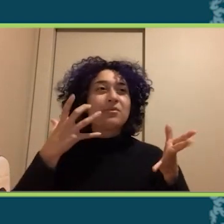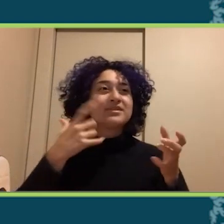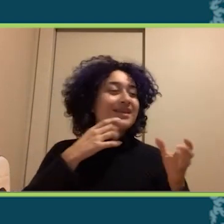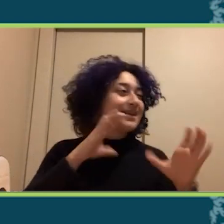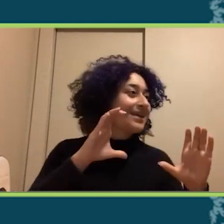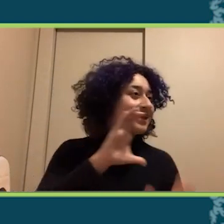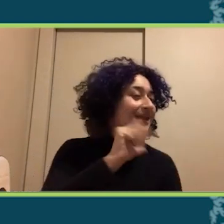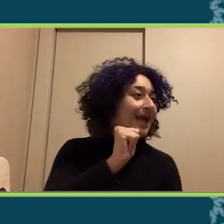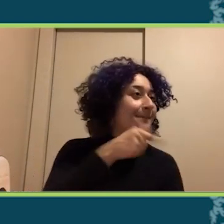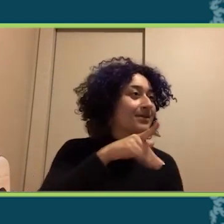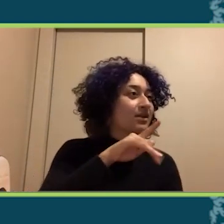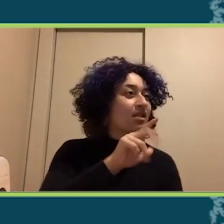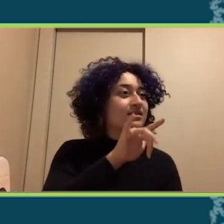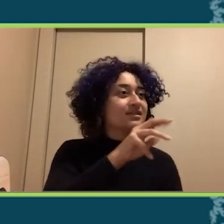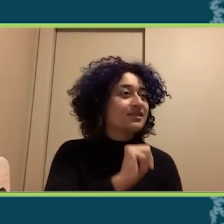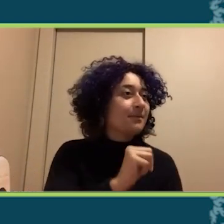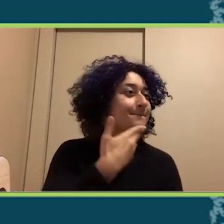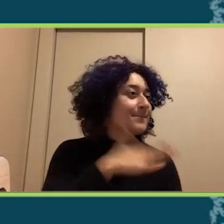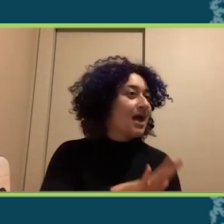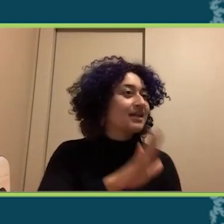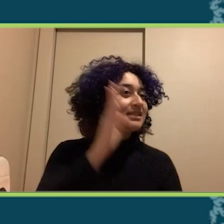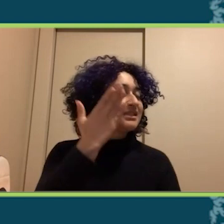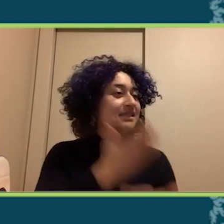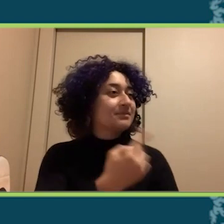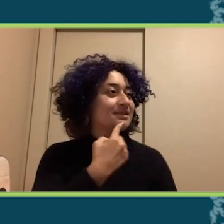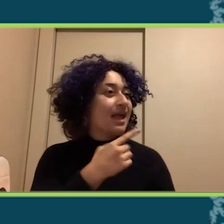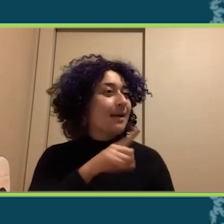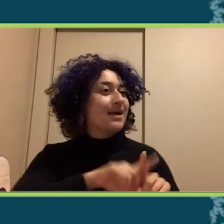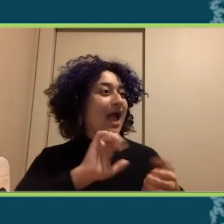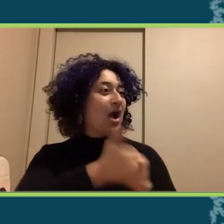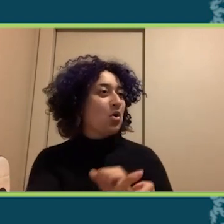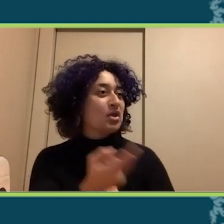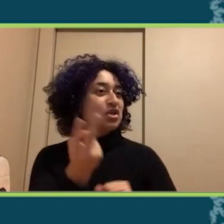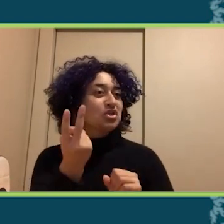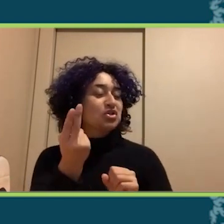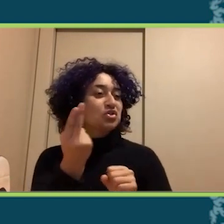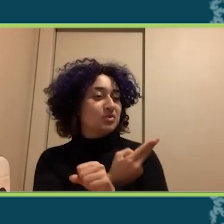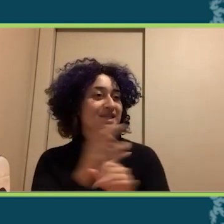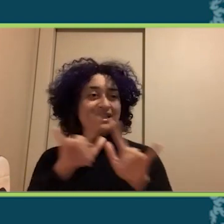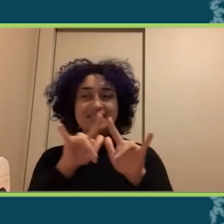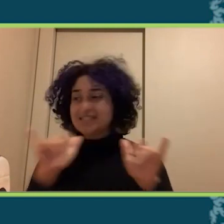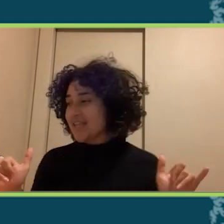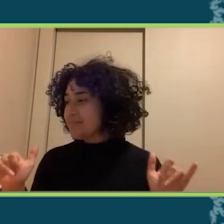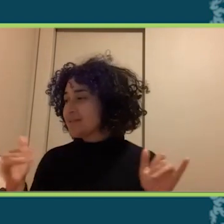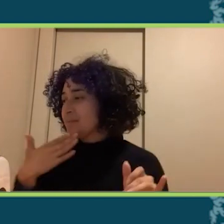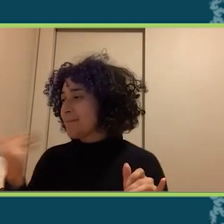bad, can't ever touch it, stop saying words. But then how are we using it simultaneously? Make it make sense,